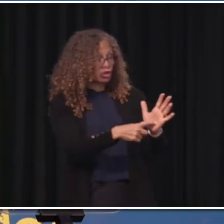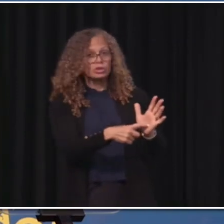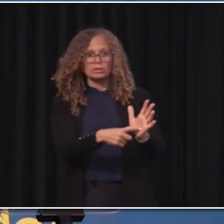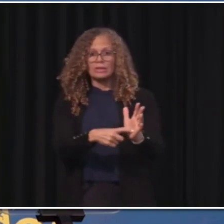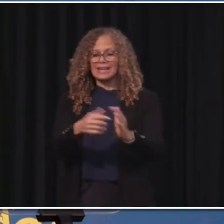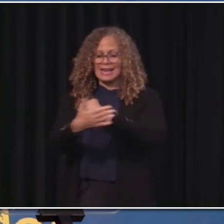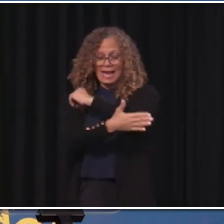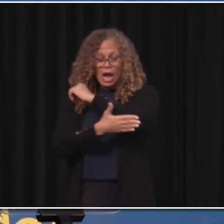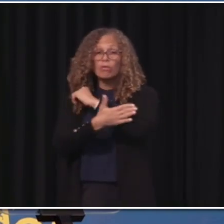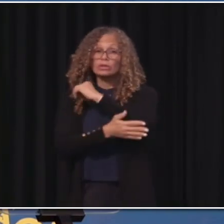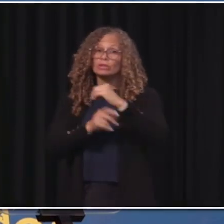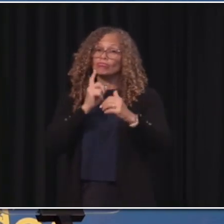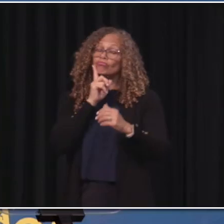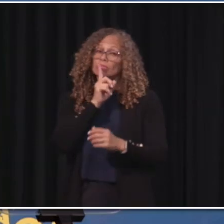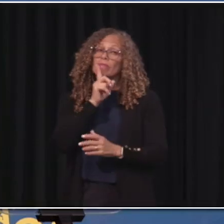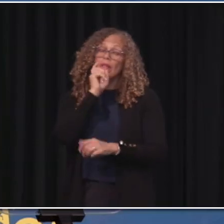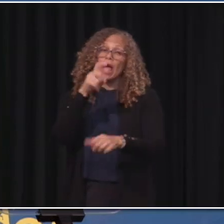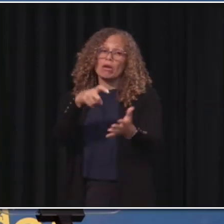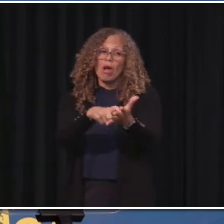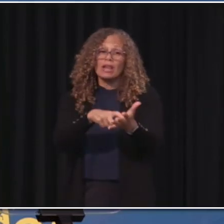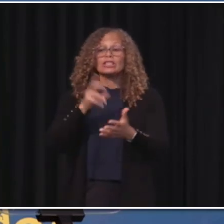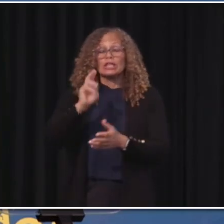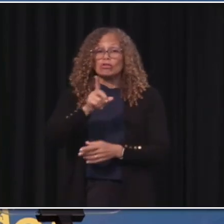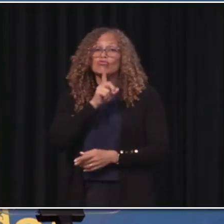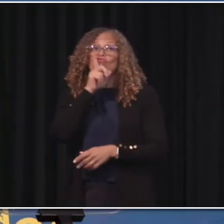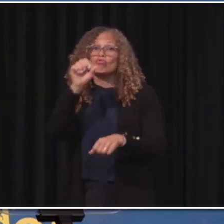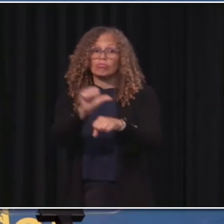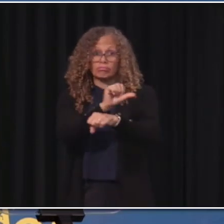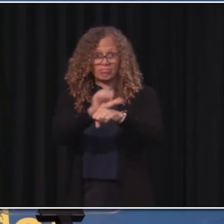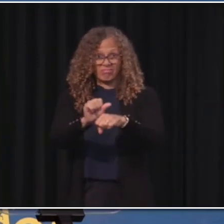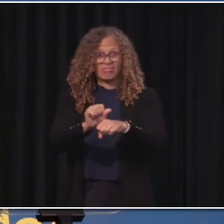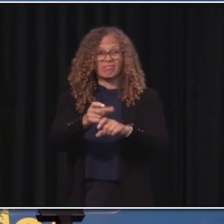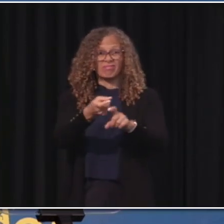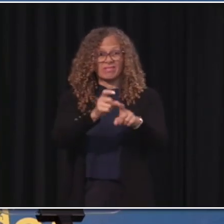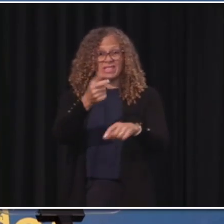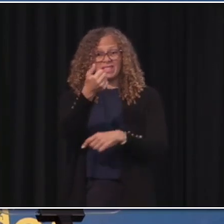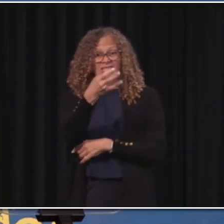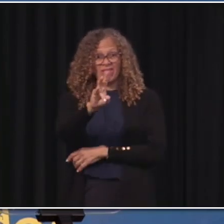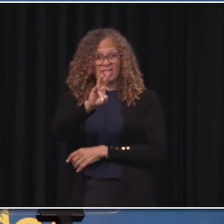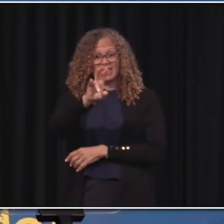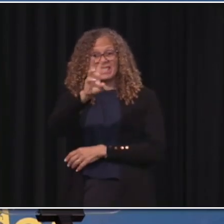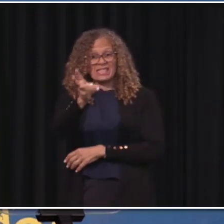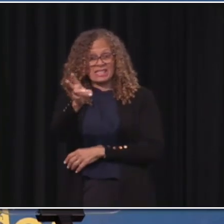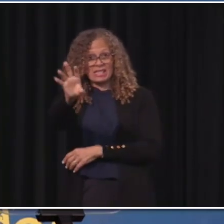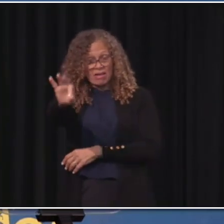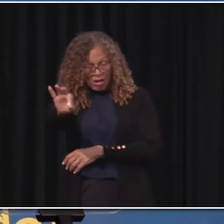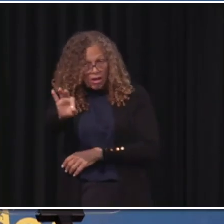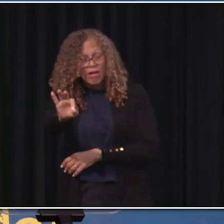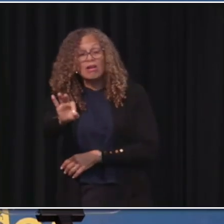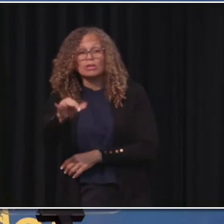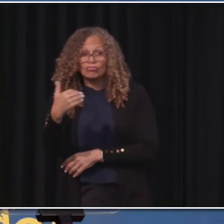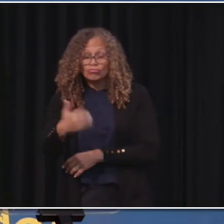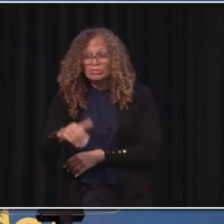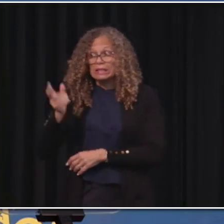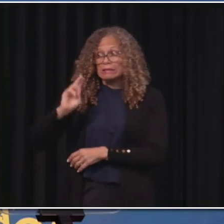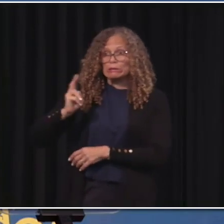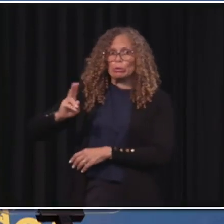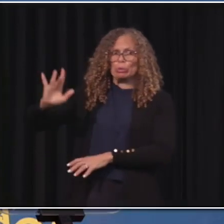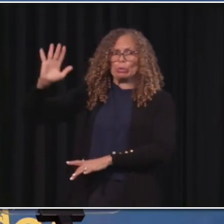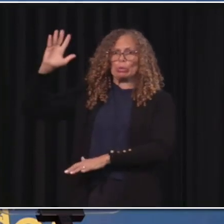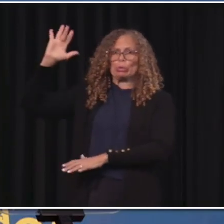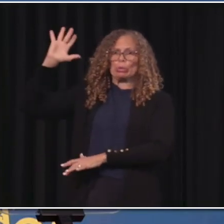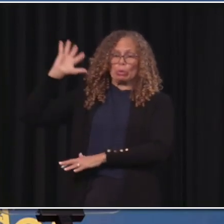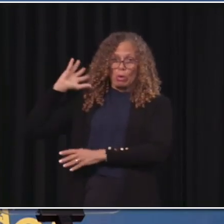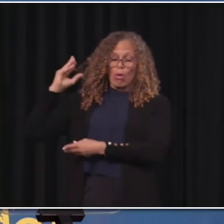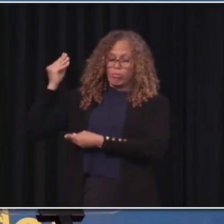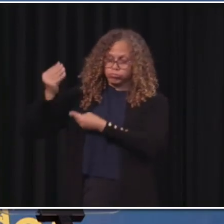acknowledging the true history of this region since 1769. This history has been